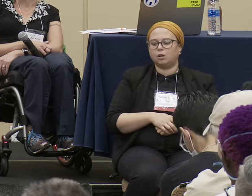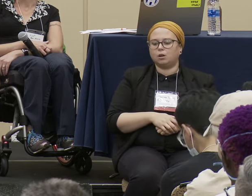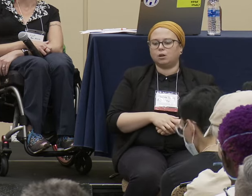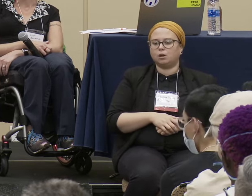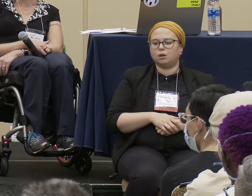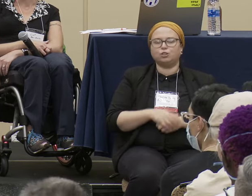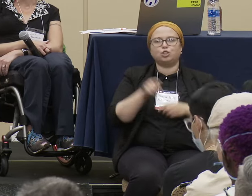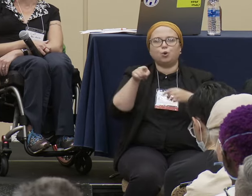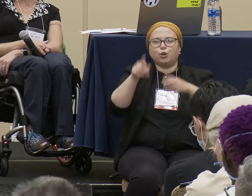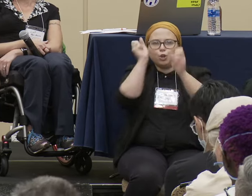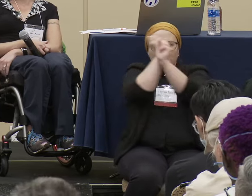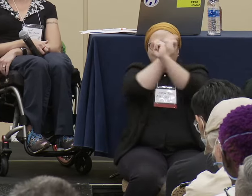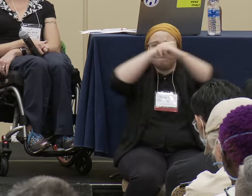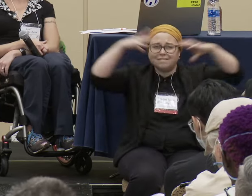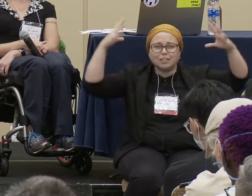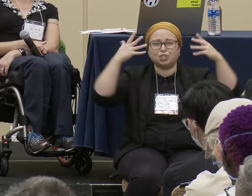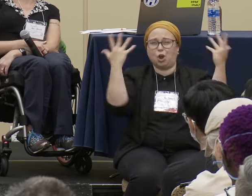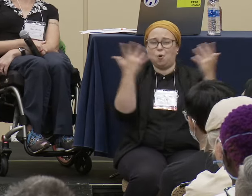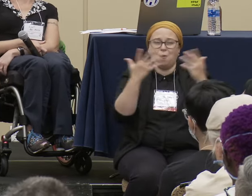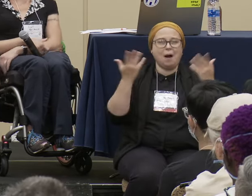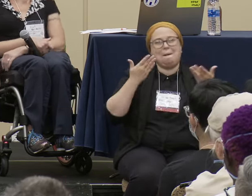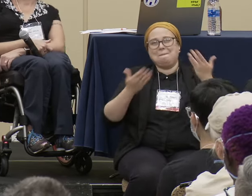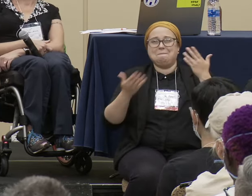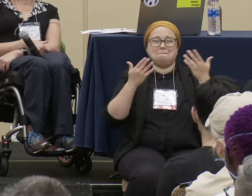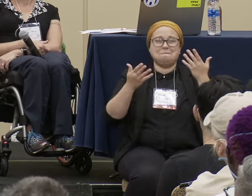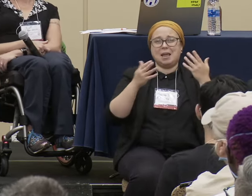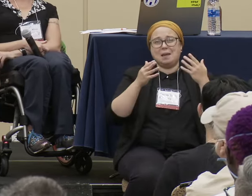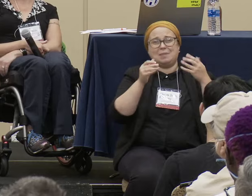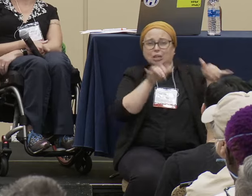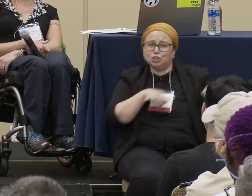of a socialist revolution